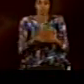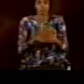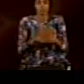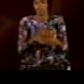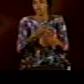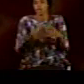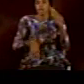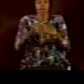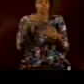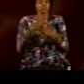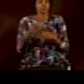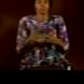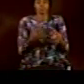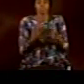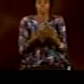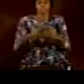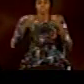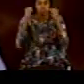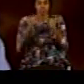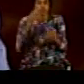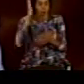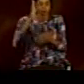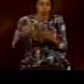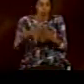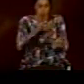ask that his power will smash through everything,